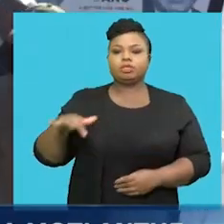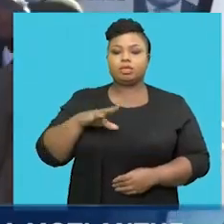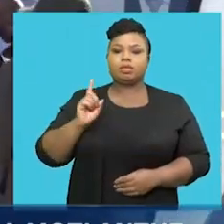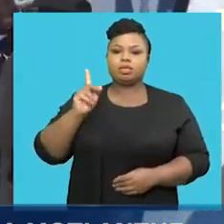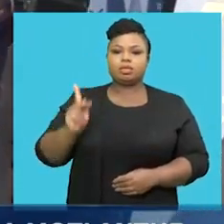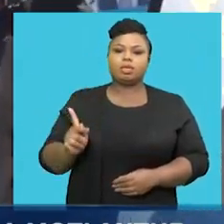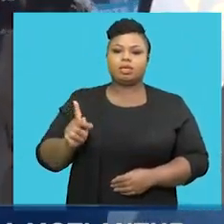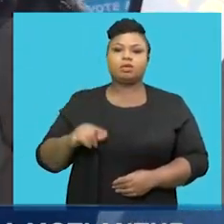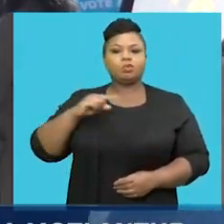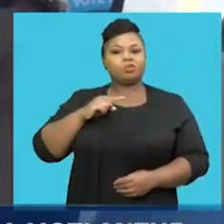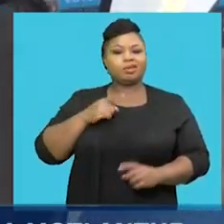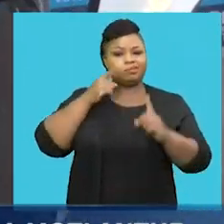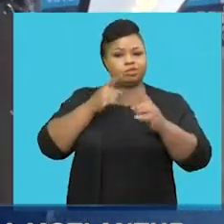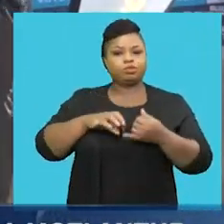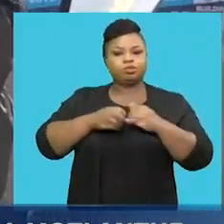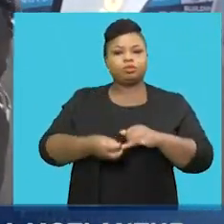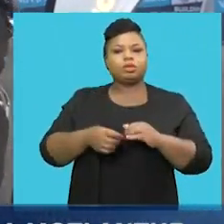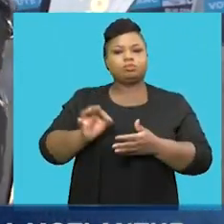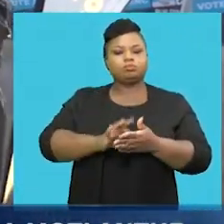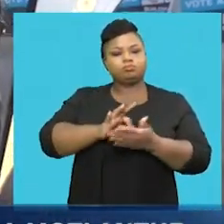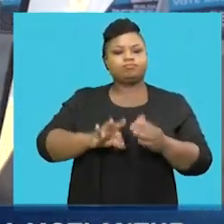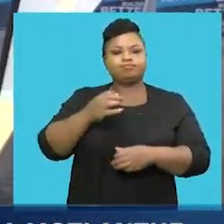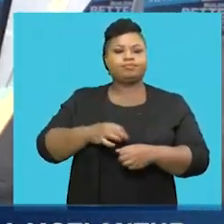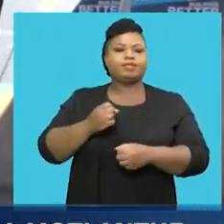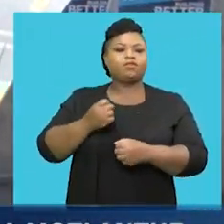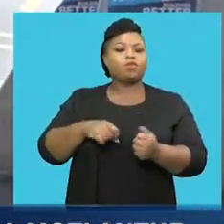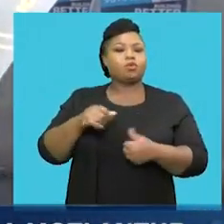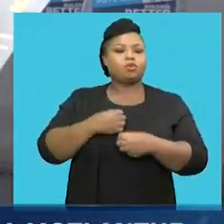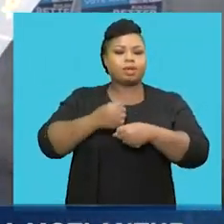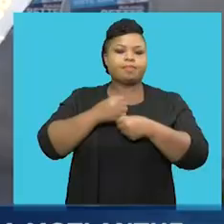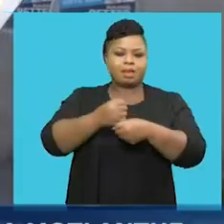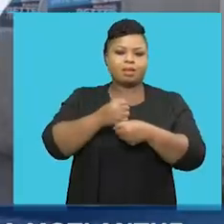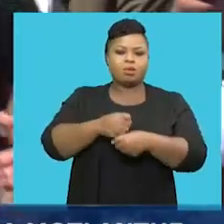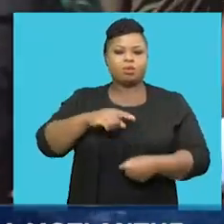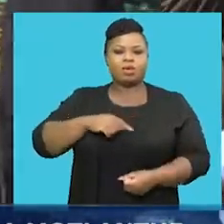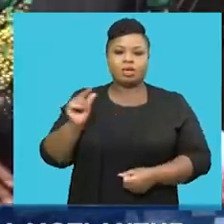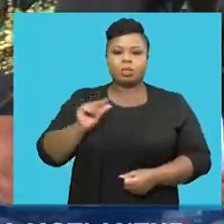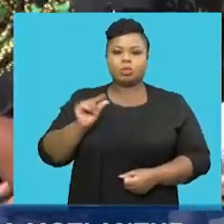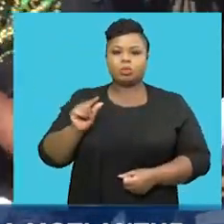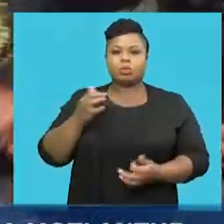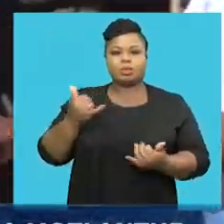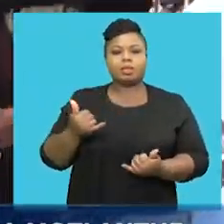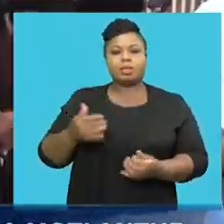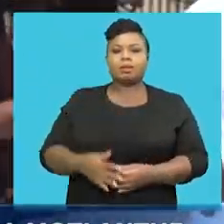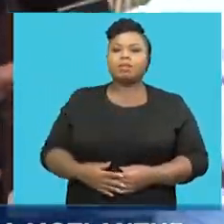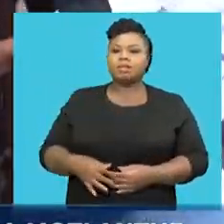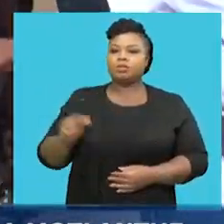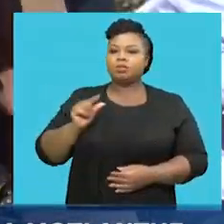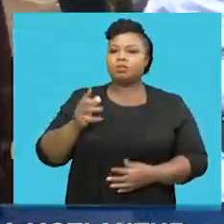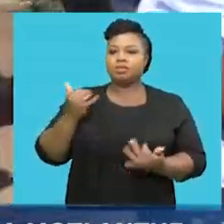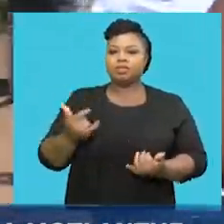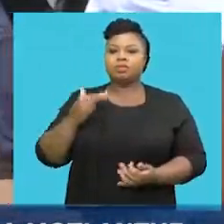yaseDeep Kloof njengenxalenye yamaphulo okukhankasa njengoba ilizwe libala iintsuku ukuya kumhla